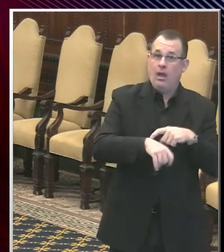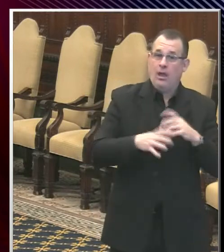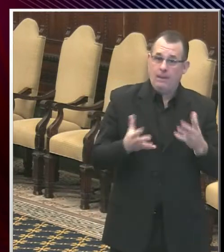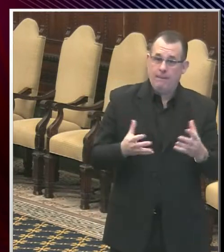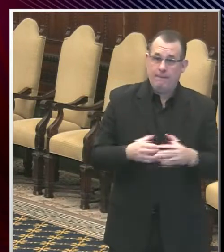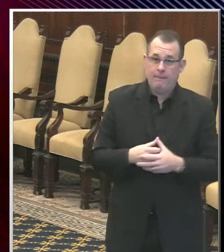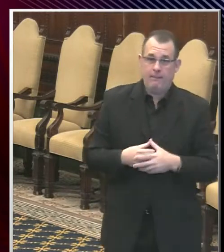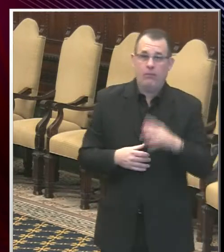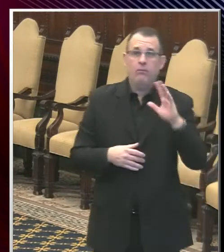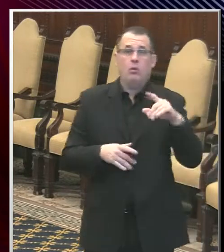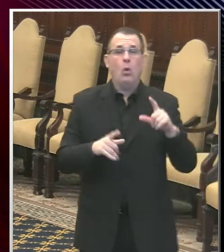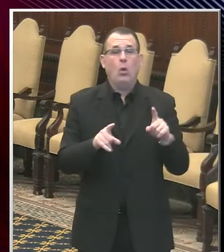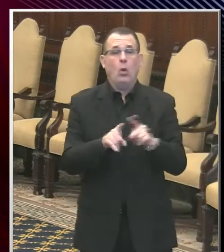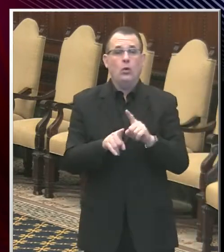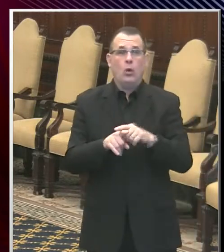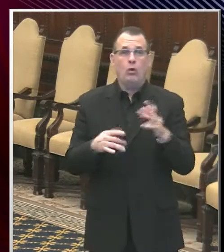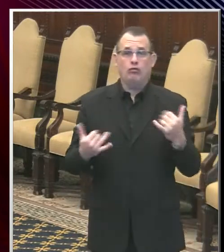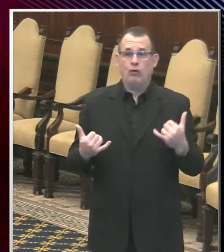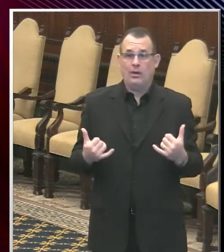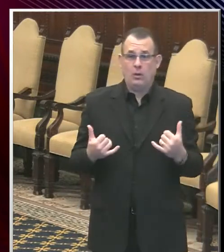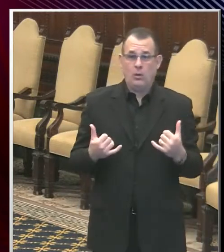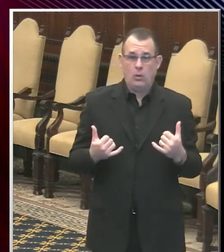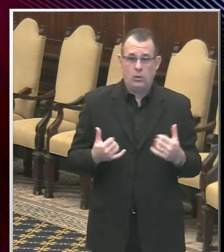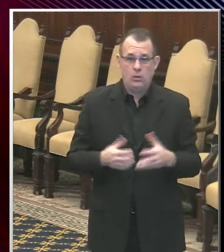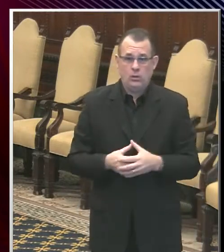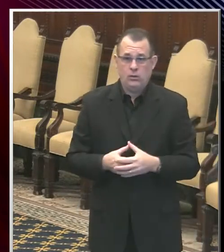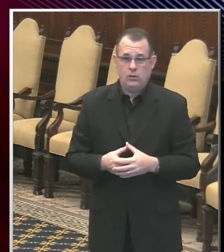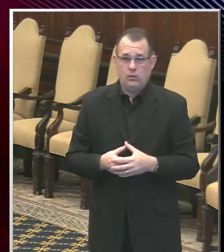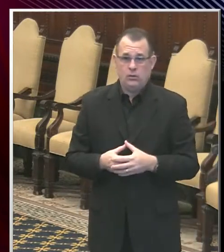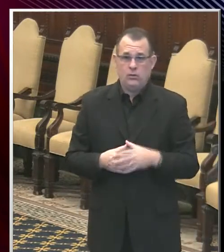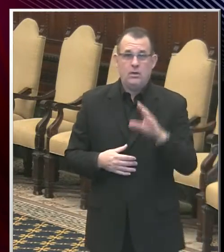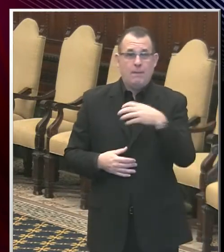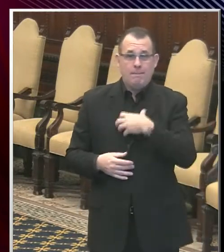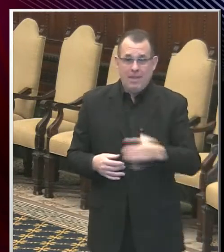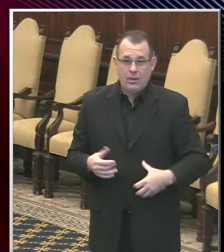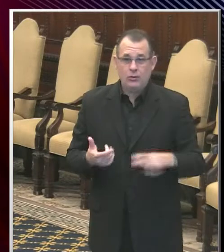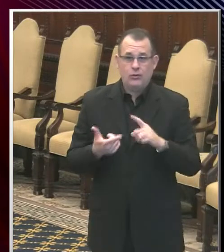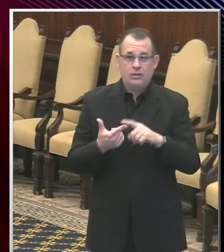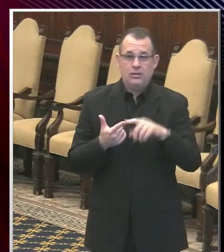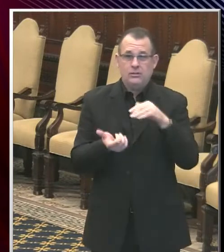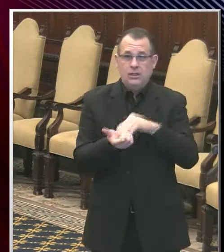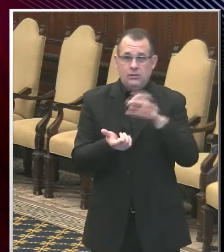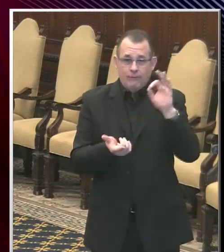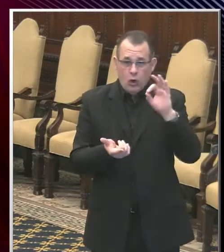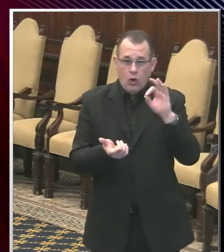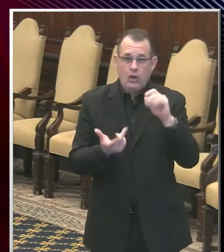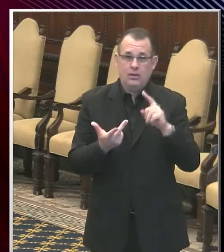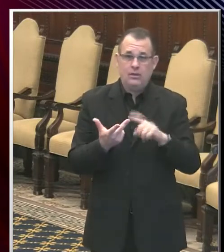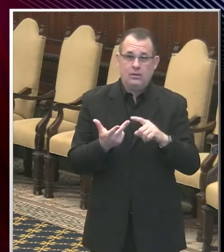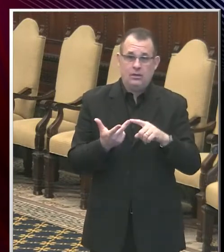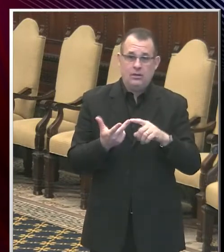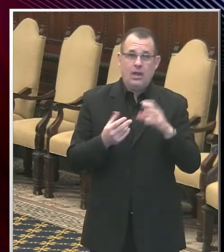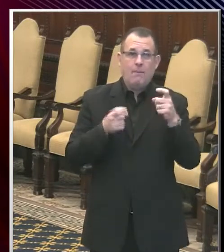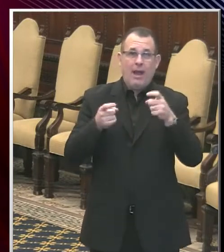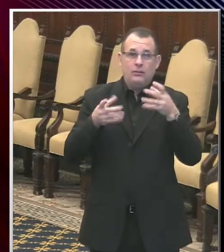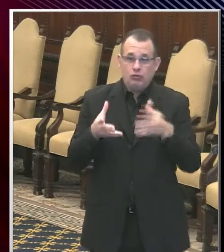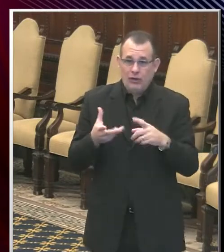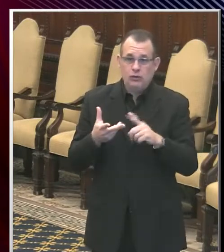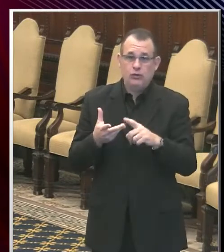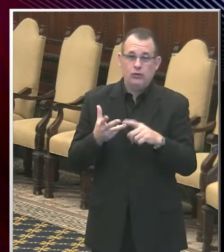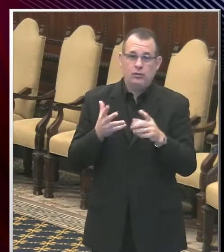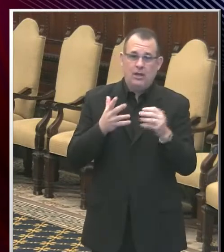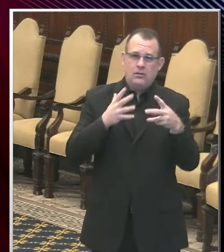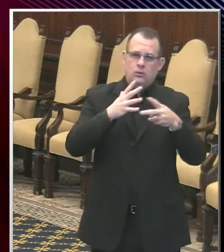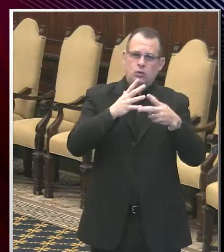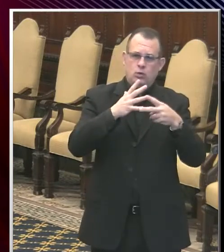us today as well, in addition to the mayor, Dr. Farley, and the managing director, joining us